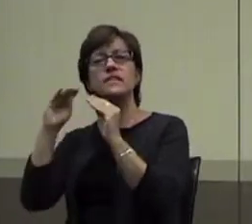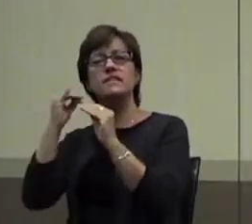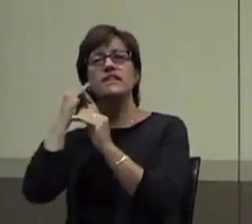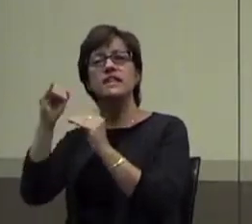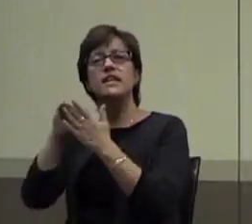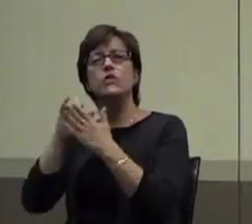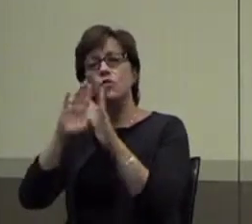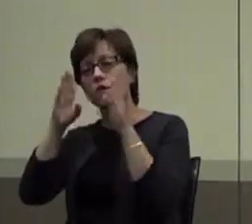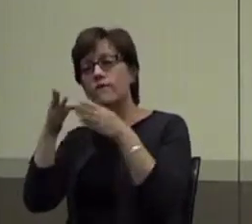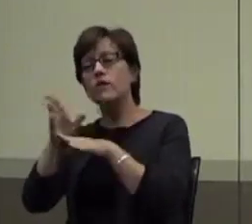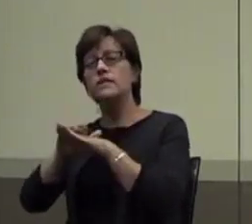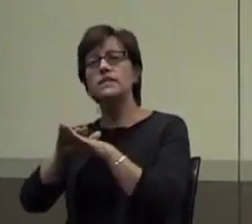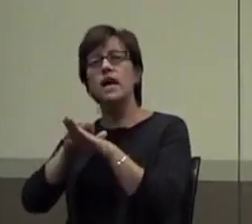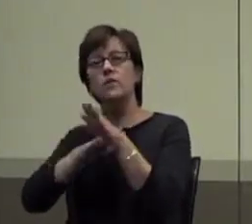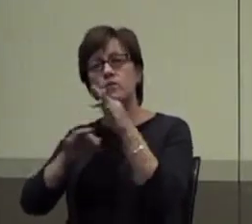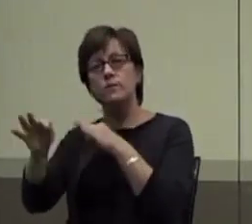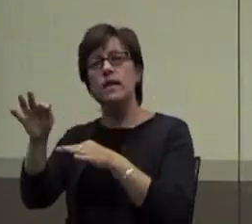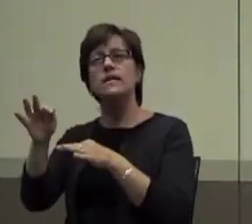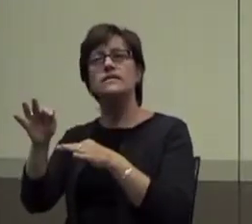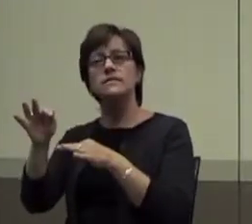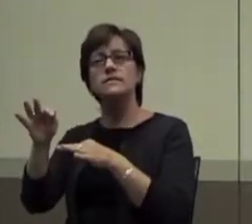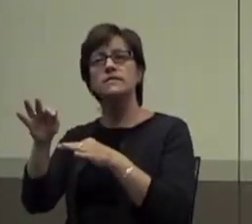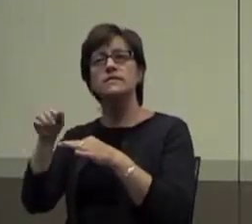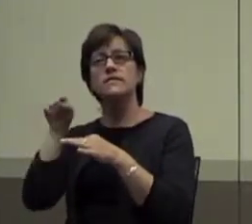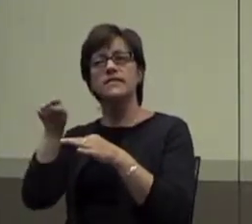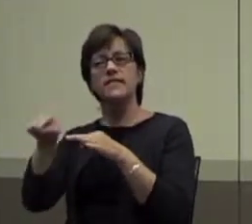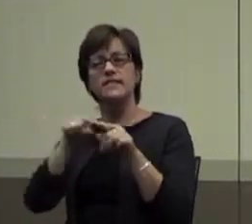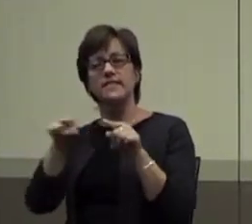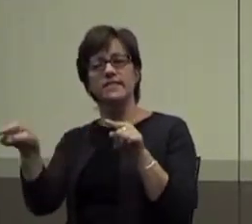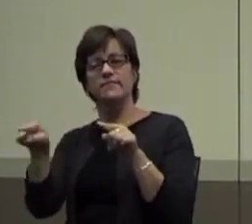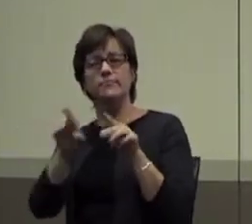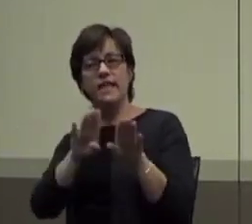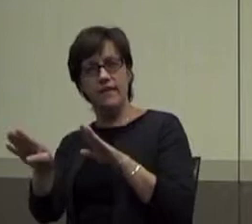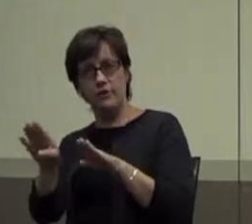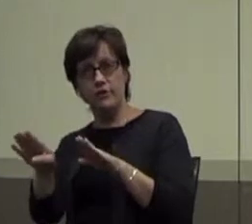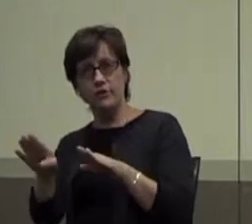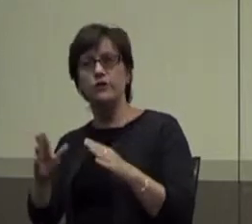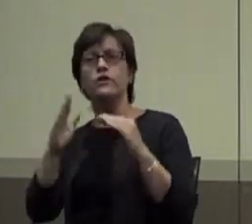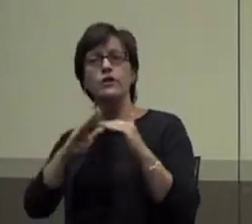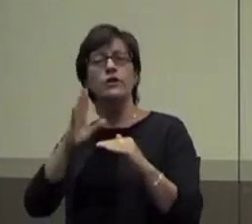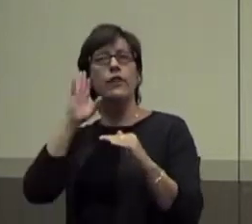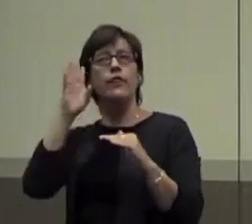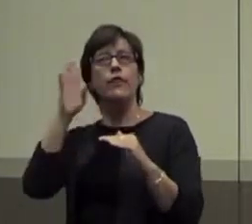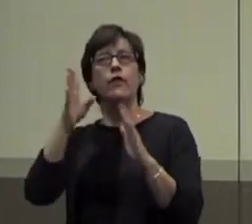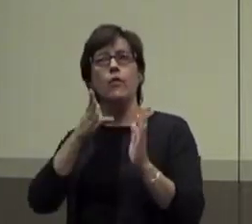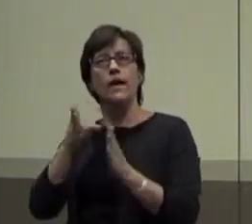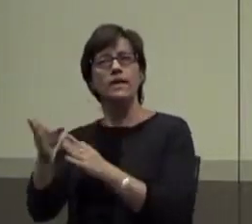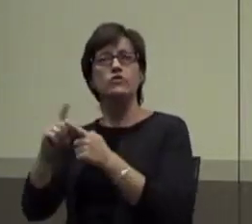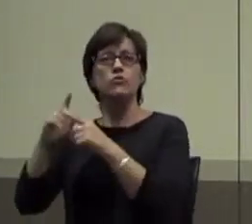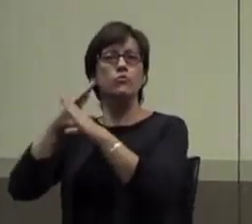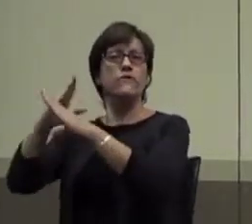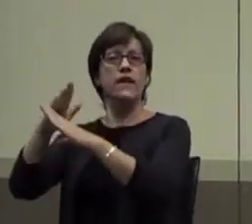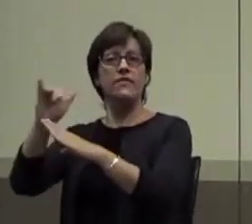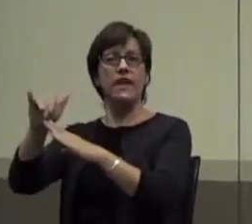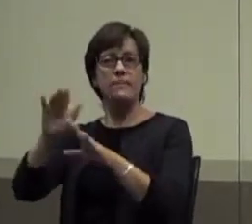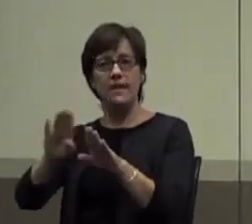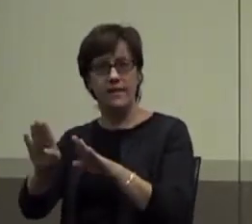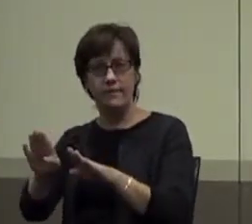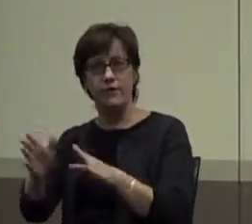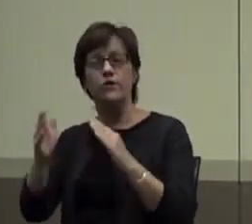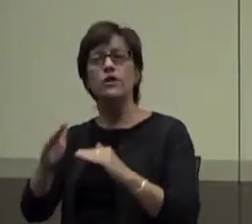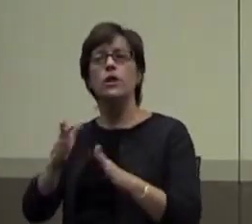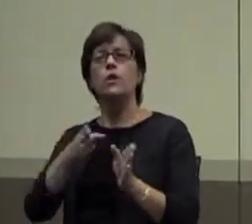focus on replacing the problem behavior first. We're going to come up with strategies to prevent the problem behavior, ways to